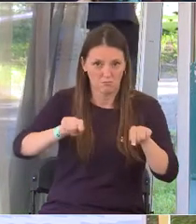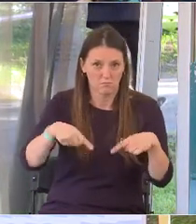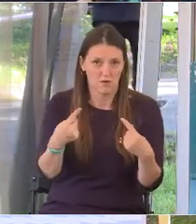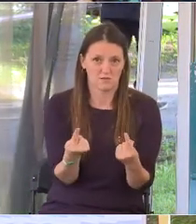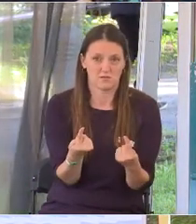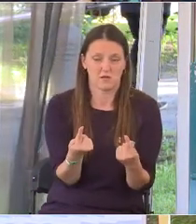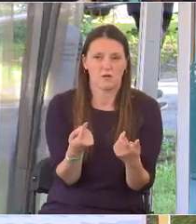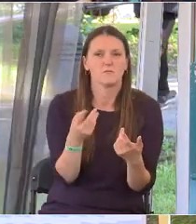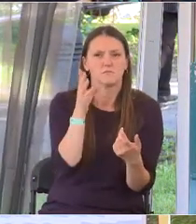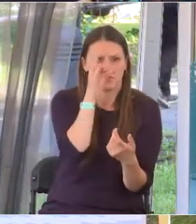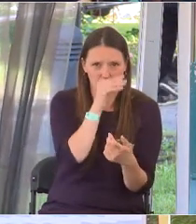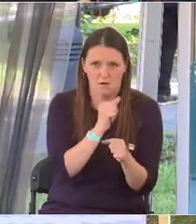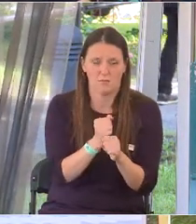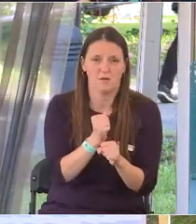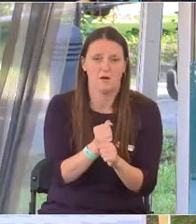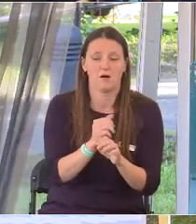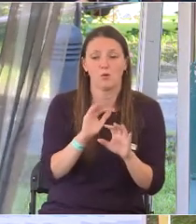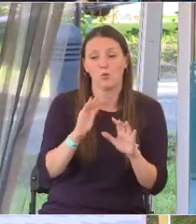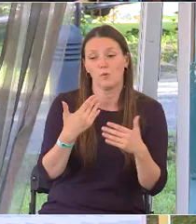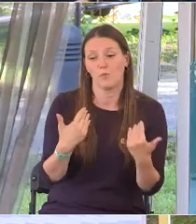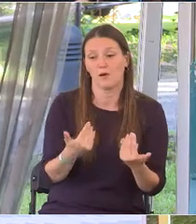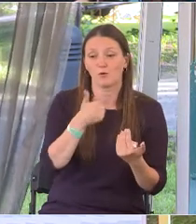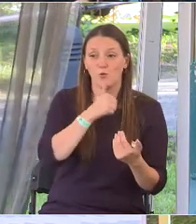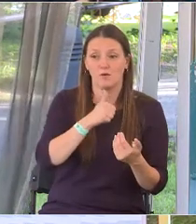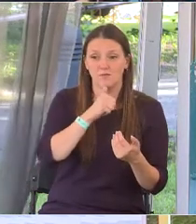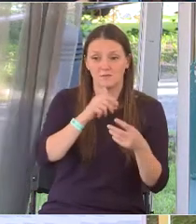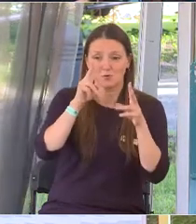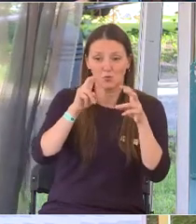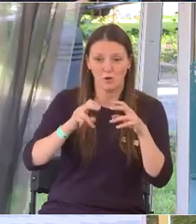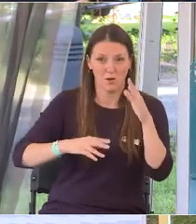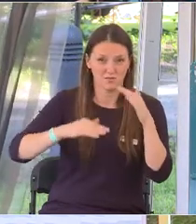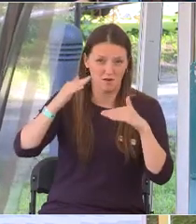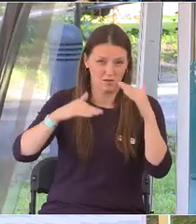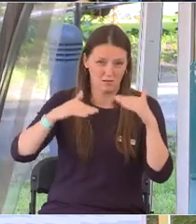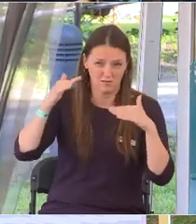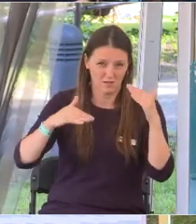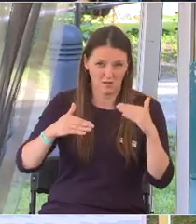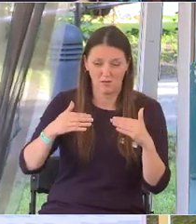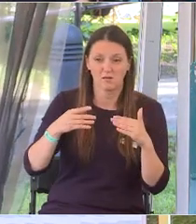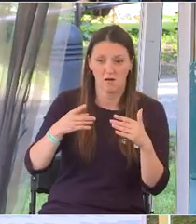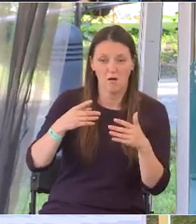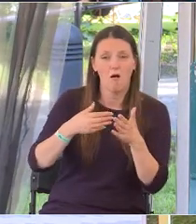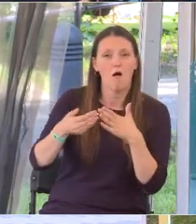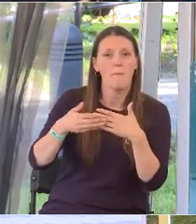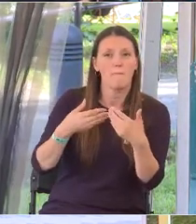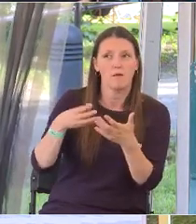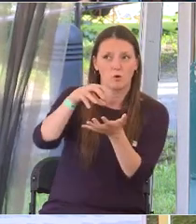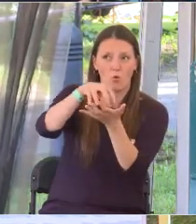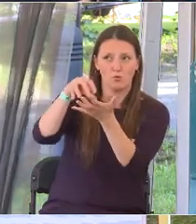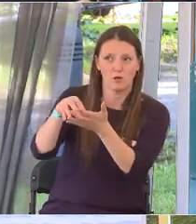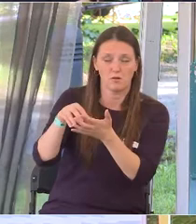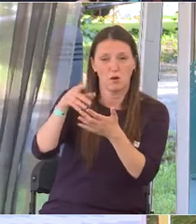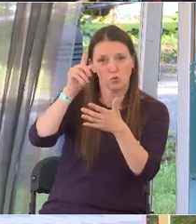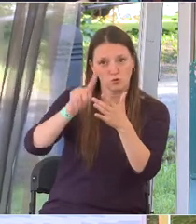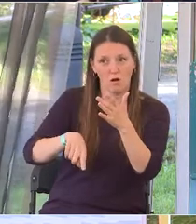If we look at the statistically for the last 20 years, trust in institutions has increased.